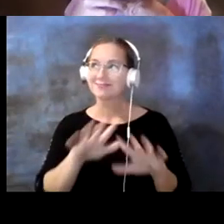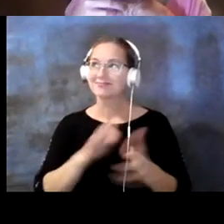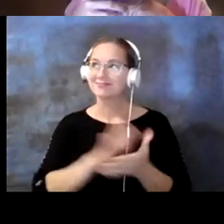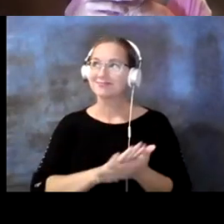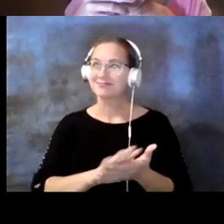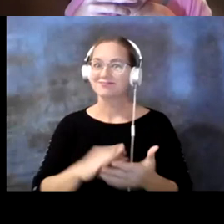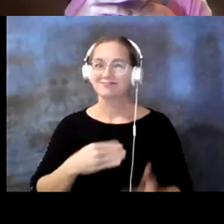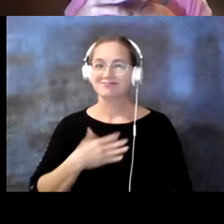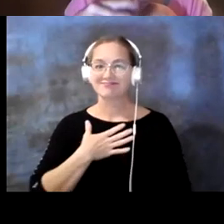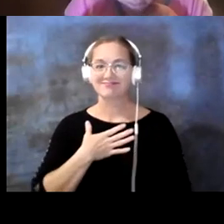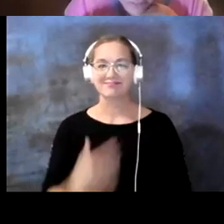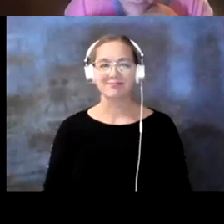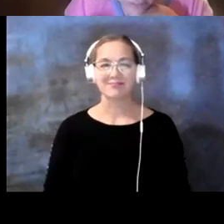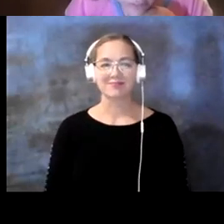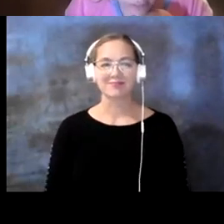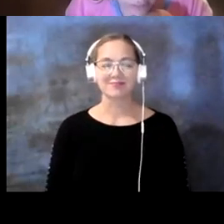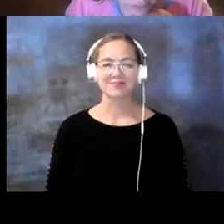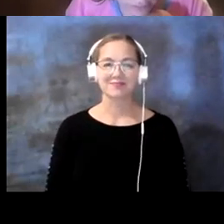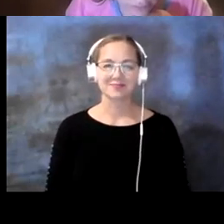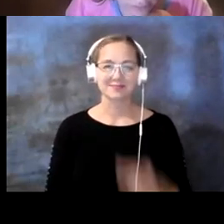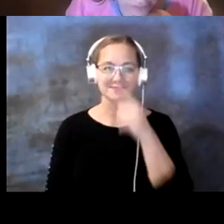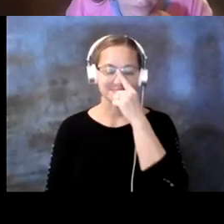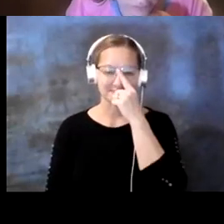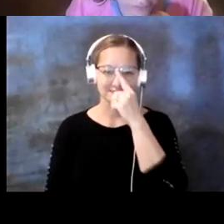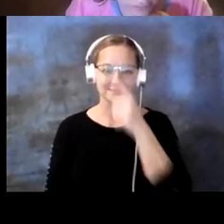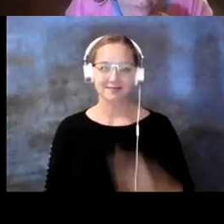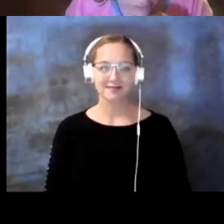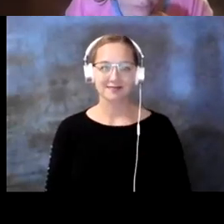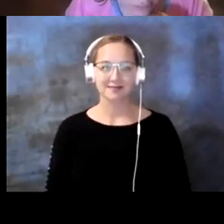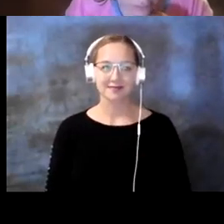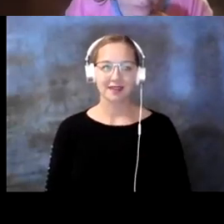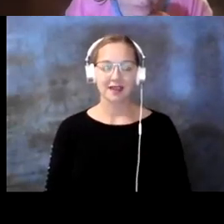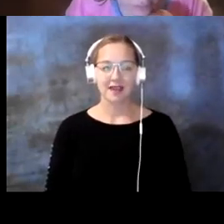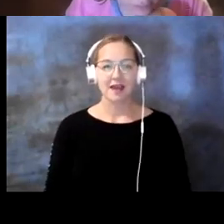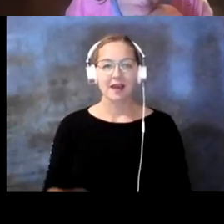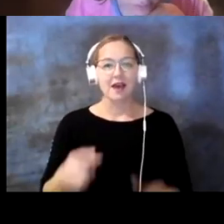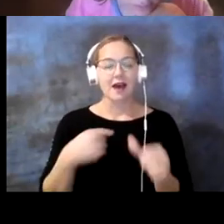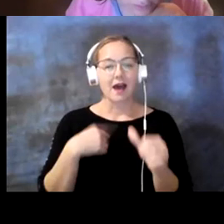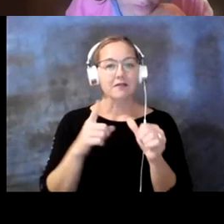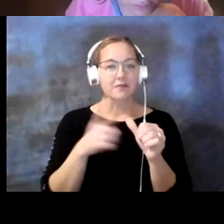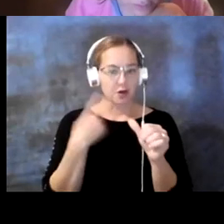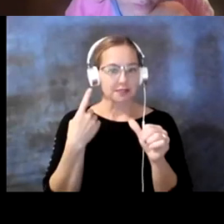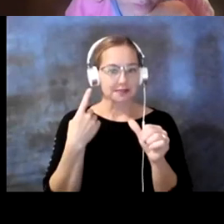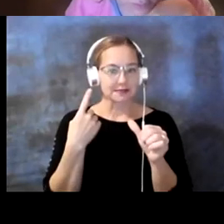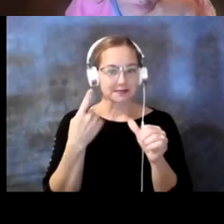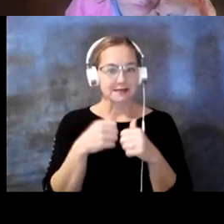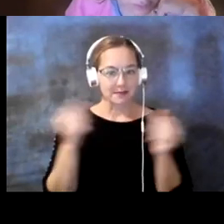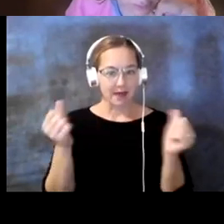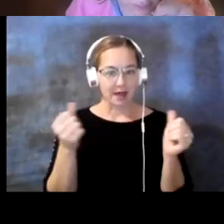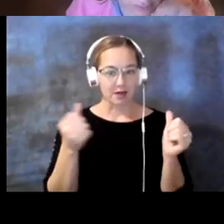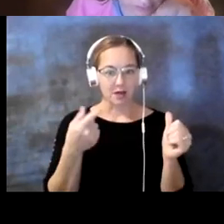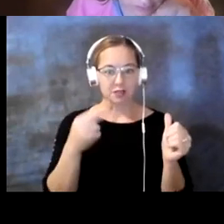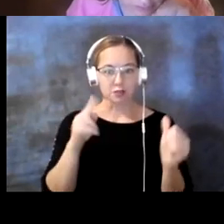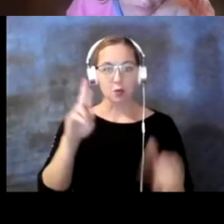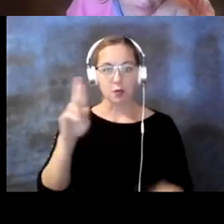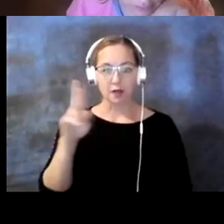But in addition to that, I first came out as queer when I was 14, and I